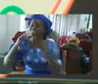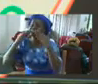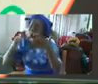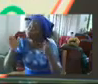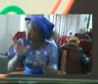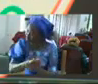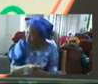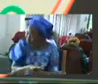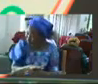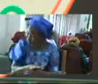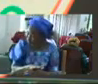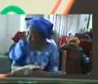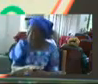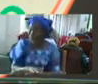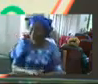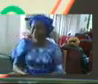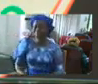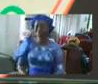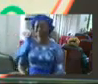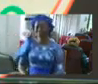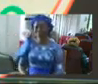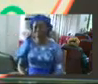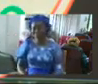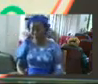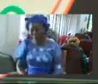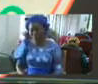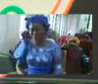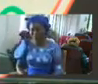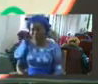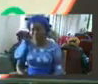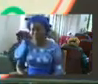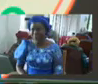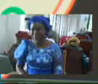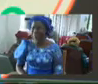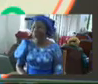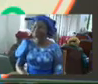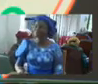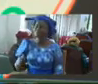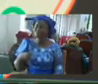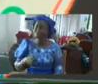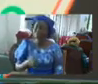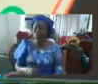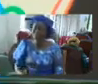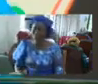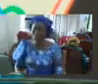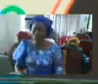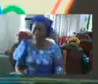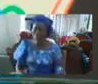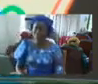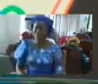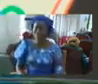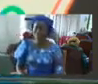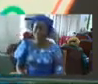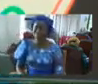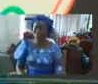We are not grateful enough. We are not grateful enough. That's my